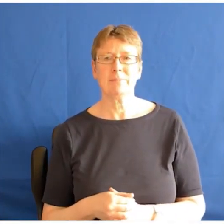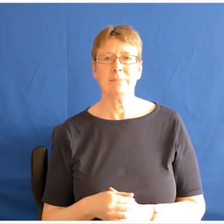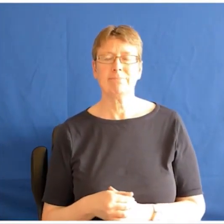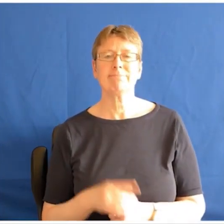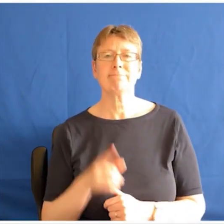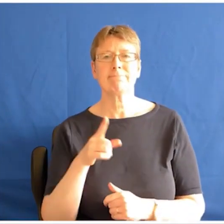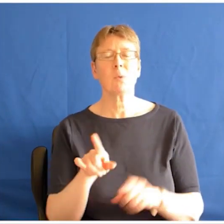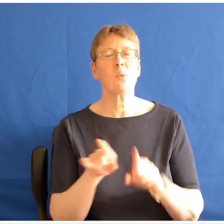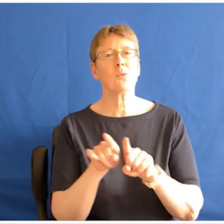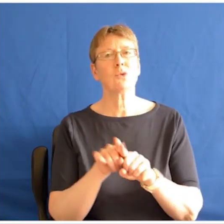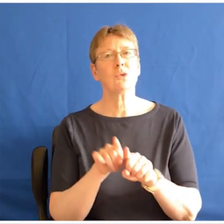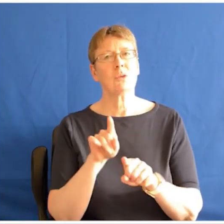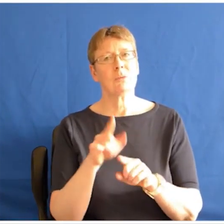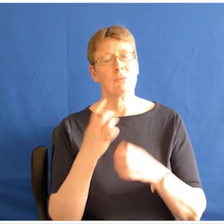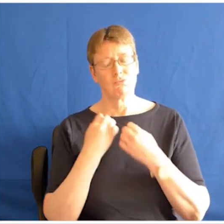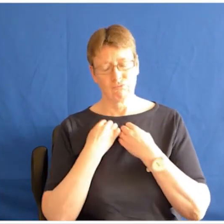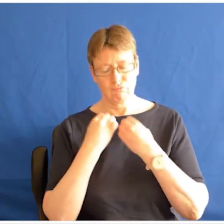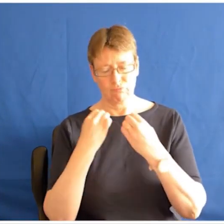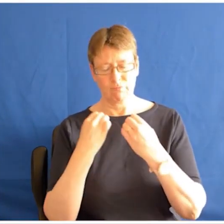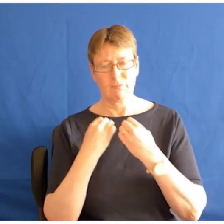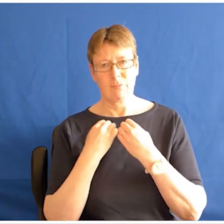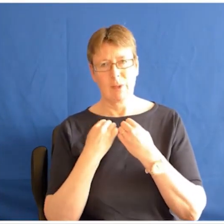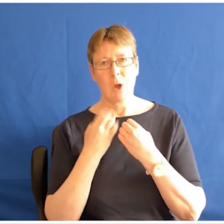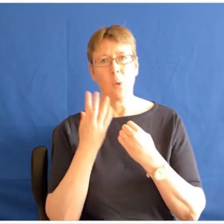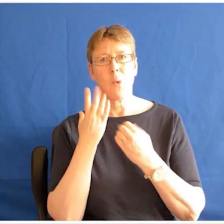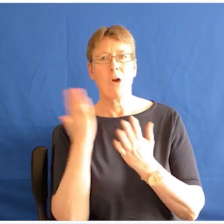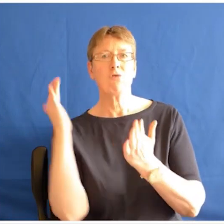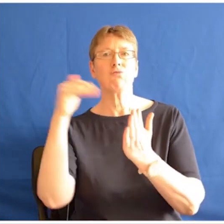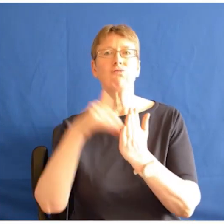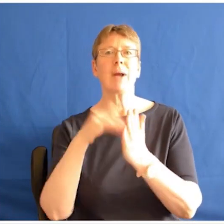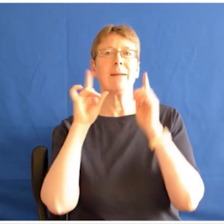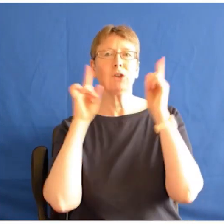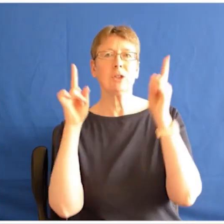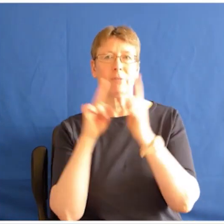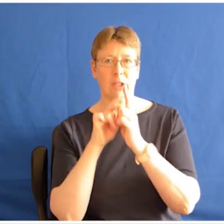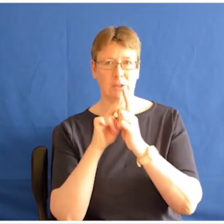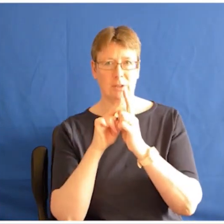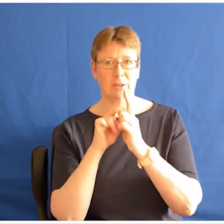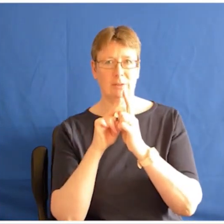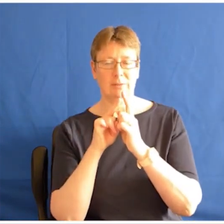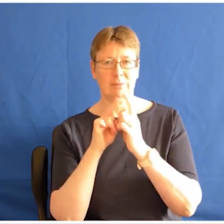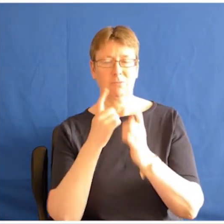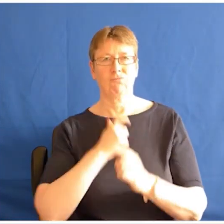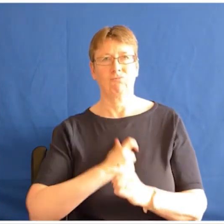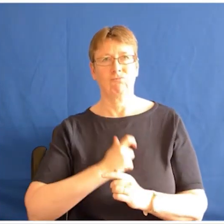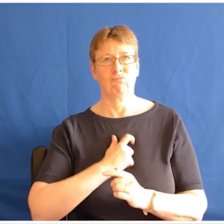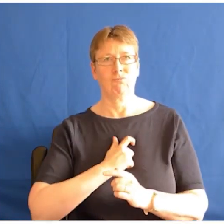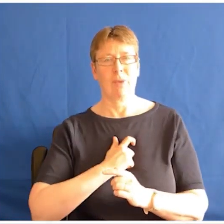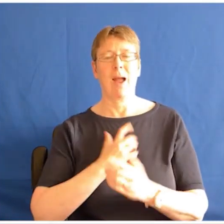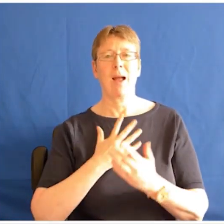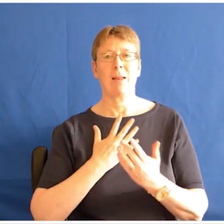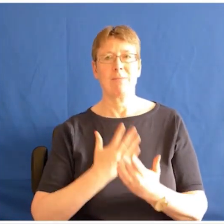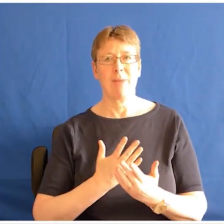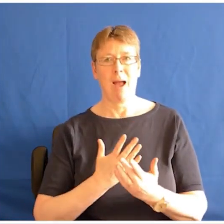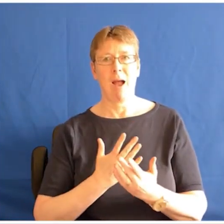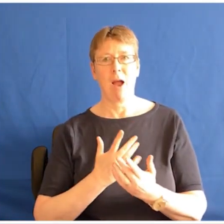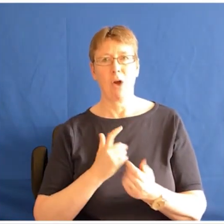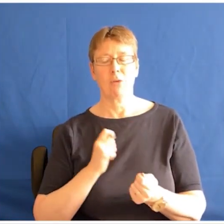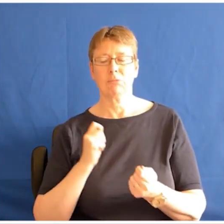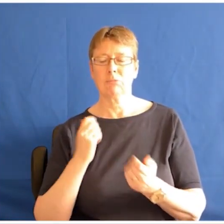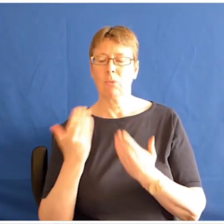Finally, I'd ask you to reflect on the person that you were when you first joined the University of Edinburgh, and the person that you are